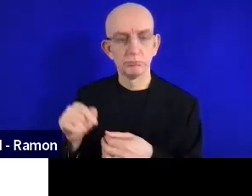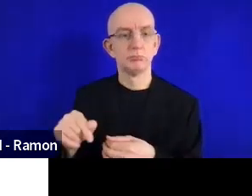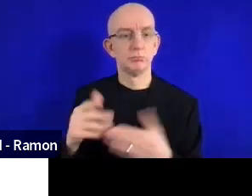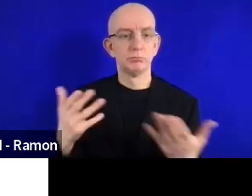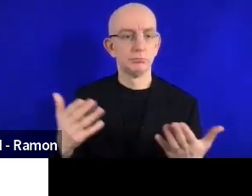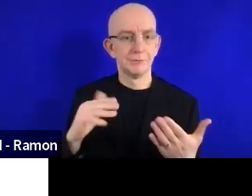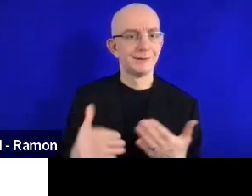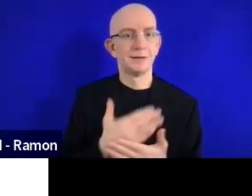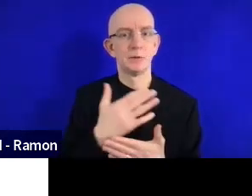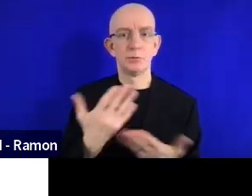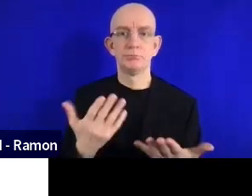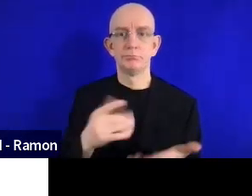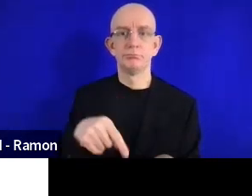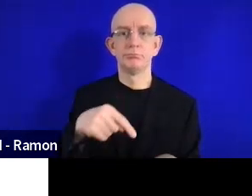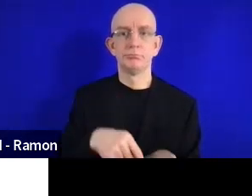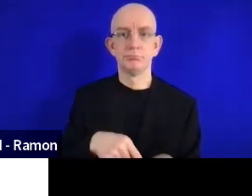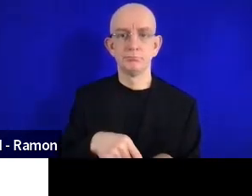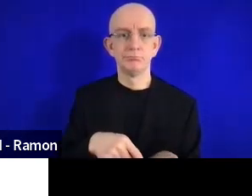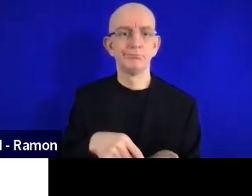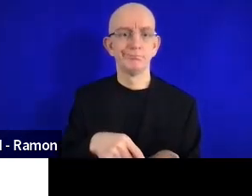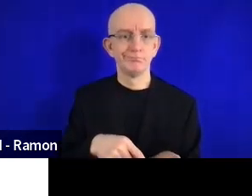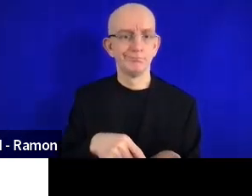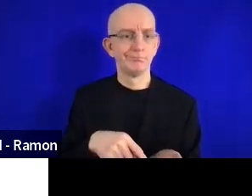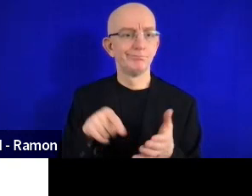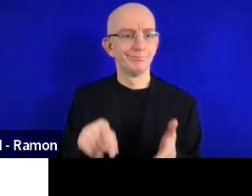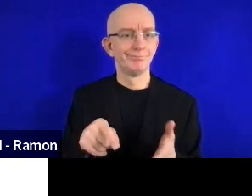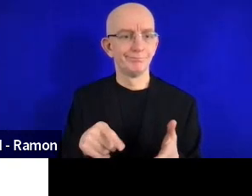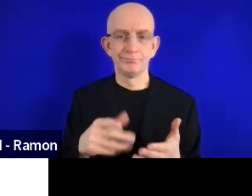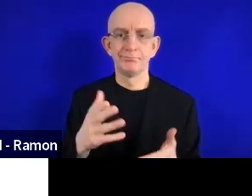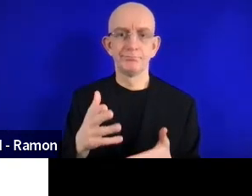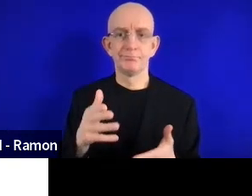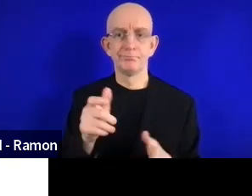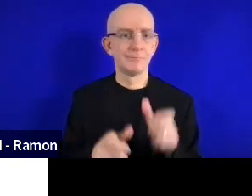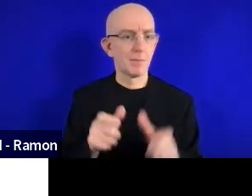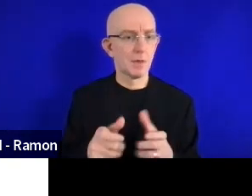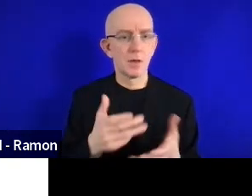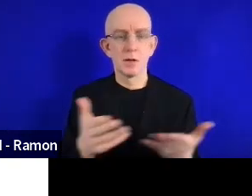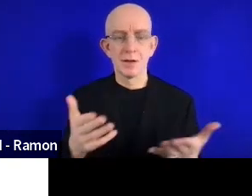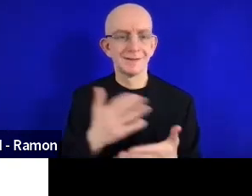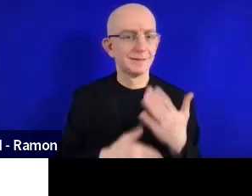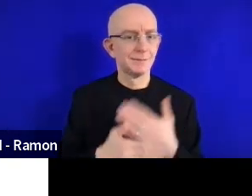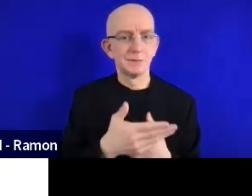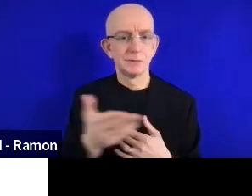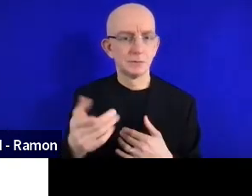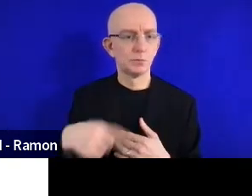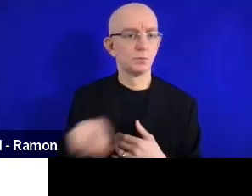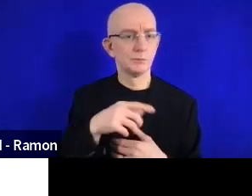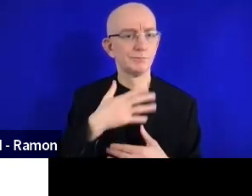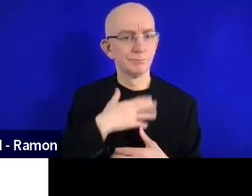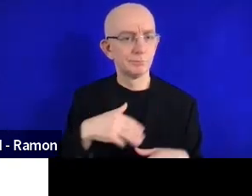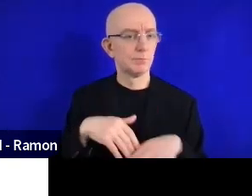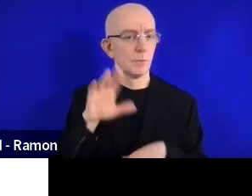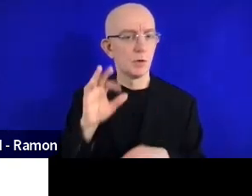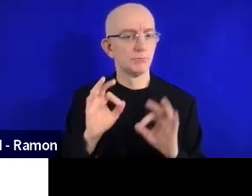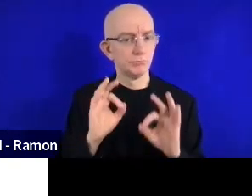can't compete at the same level with their other colleagues. We have had to revise the current disability special